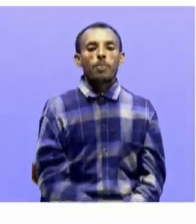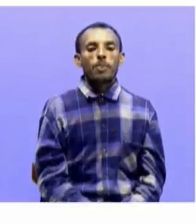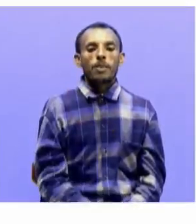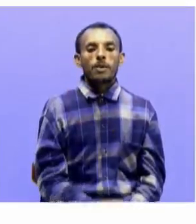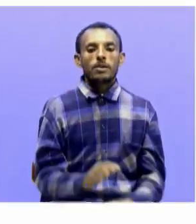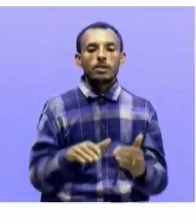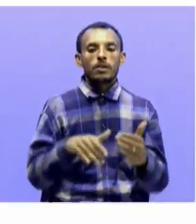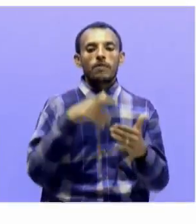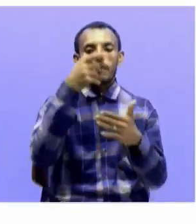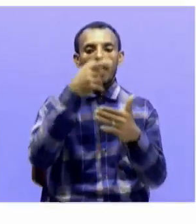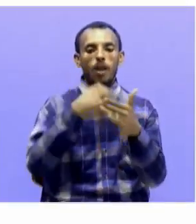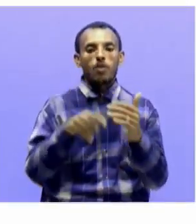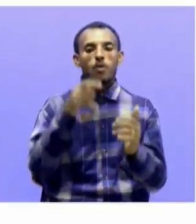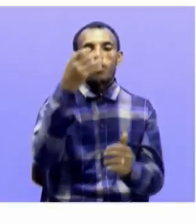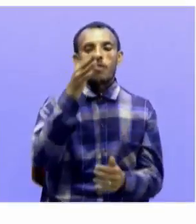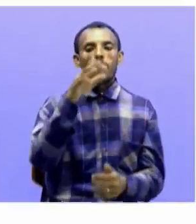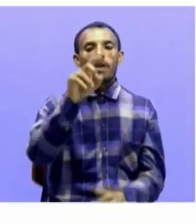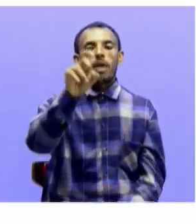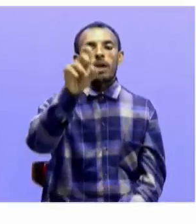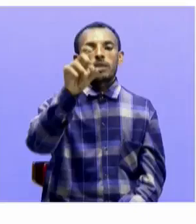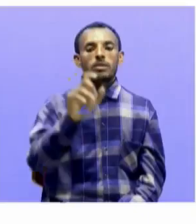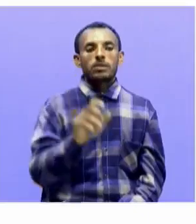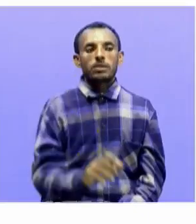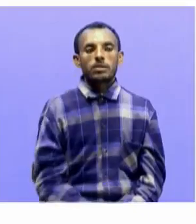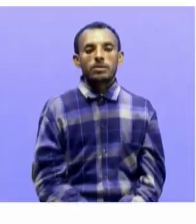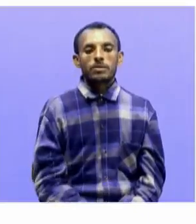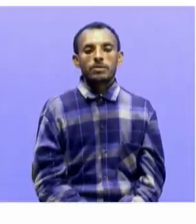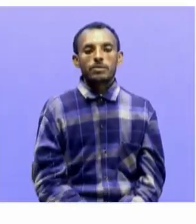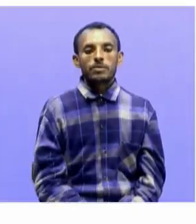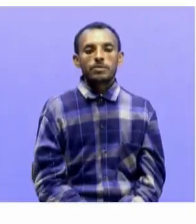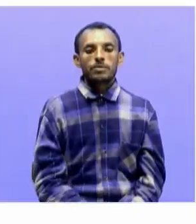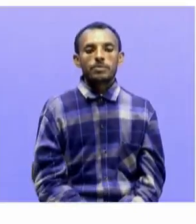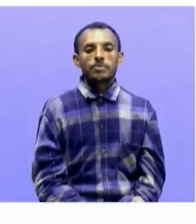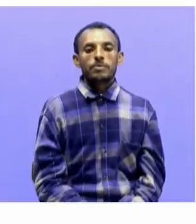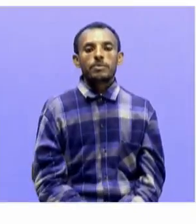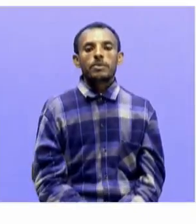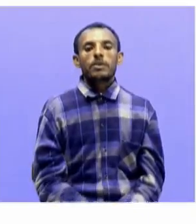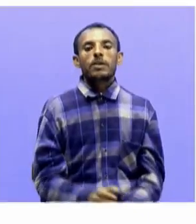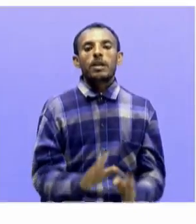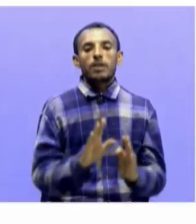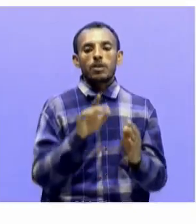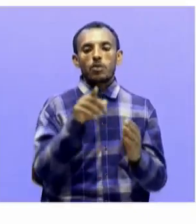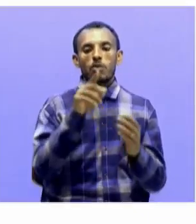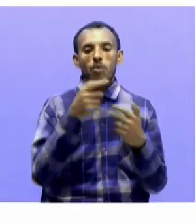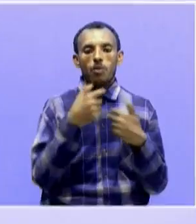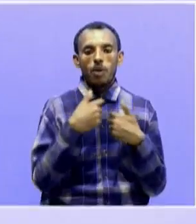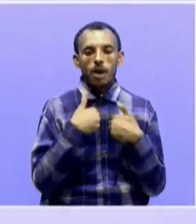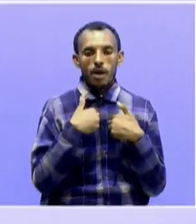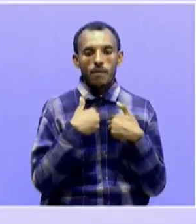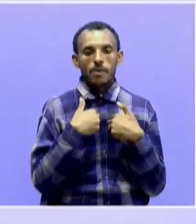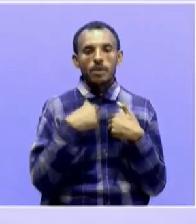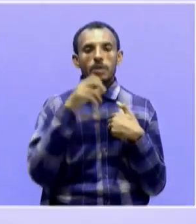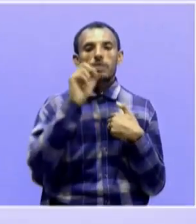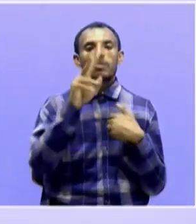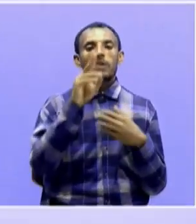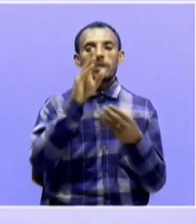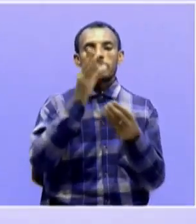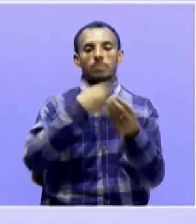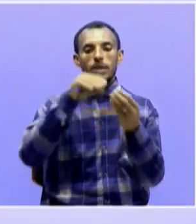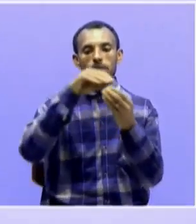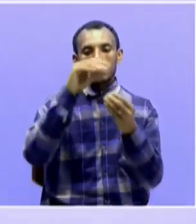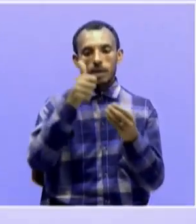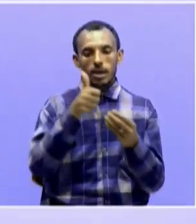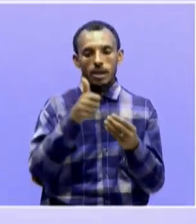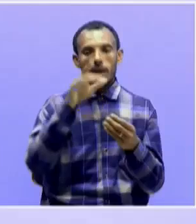the value of x. Here you have 12, 10,